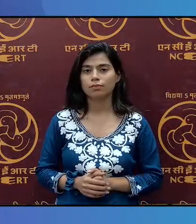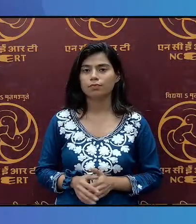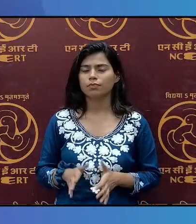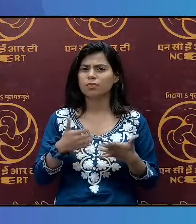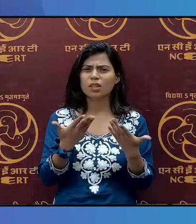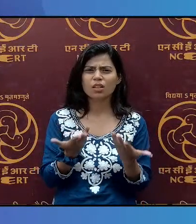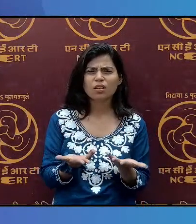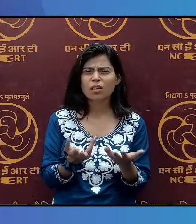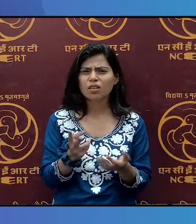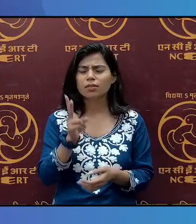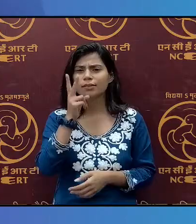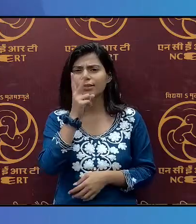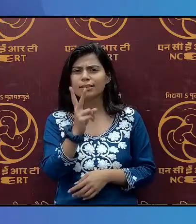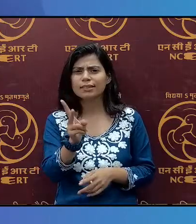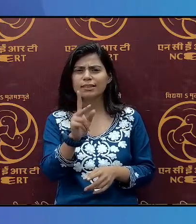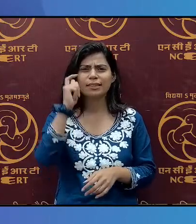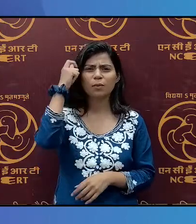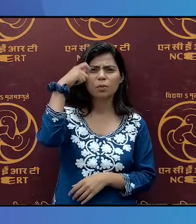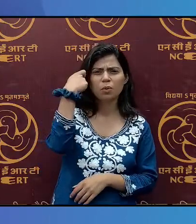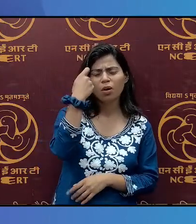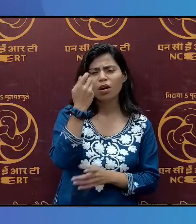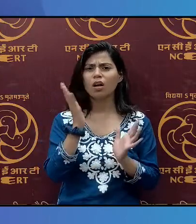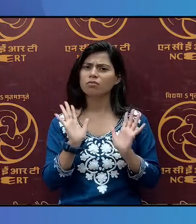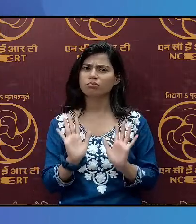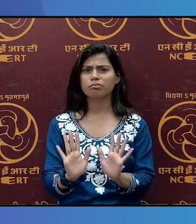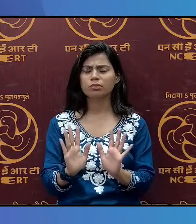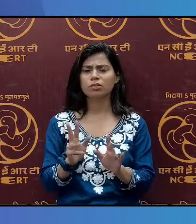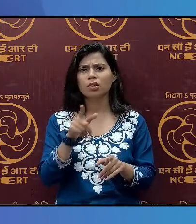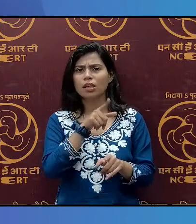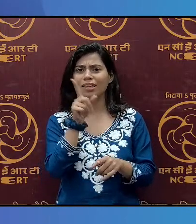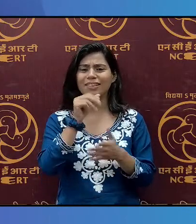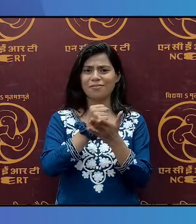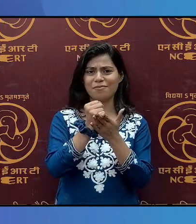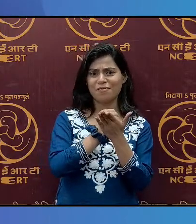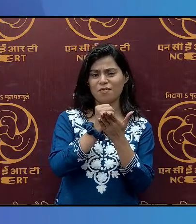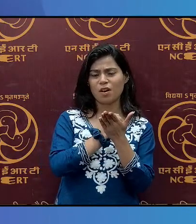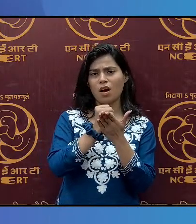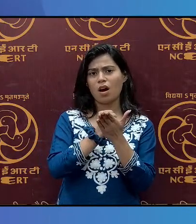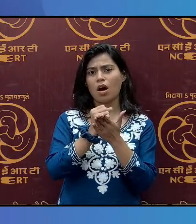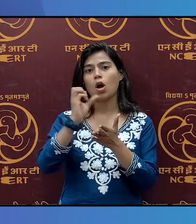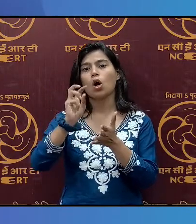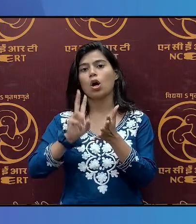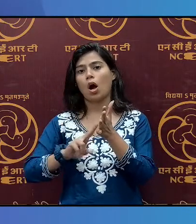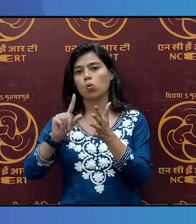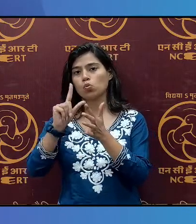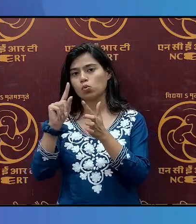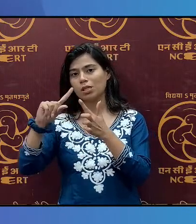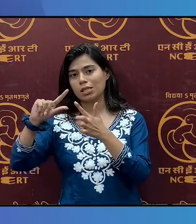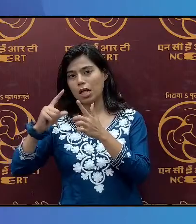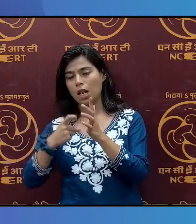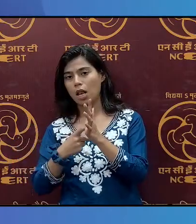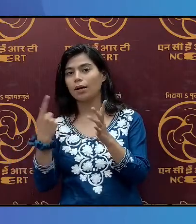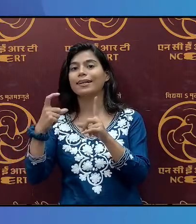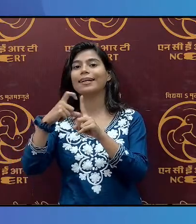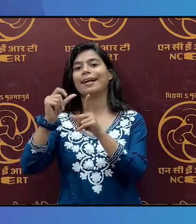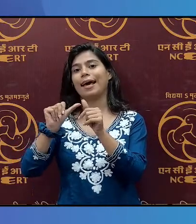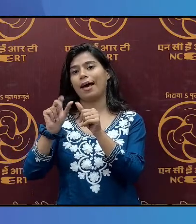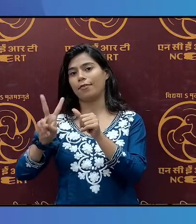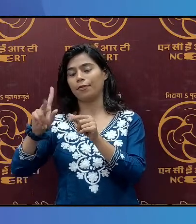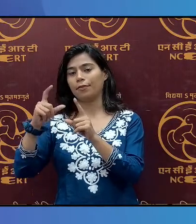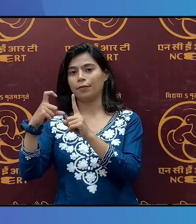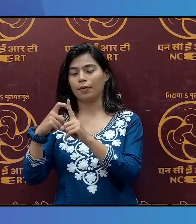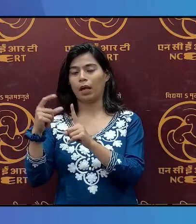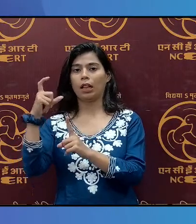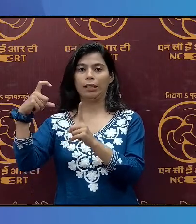What do you exactly pick from this video? Let's ask to our practicing counselor, Mr. Davis Casey. Sir, who are